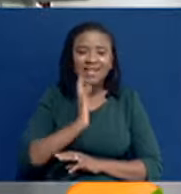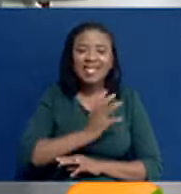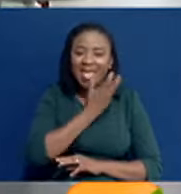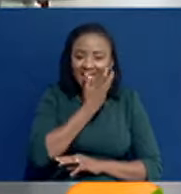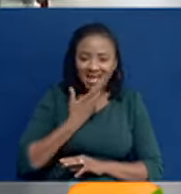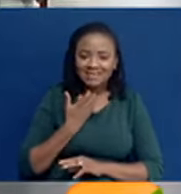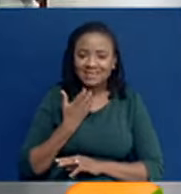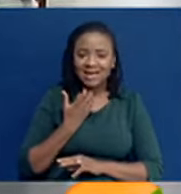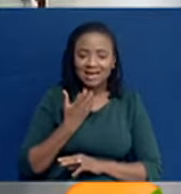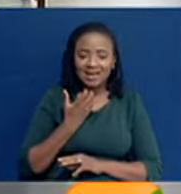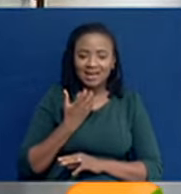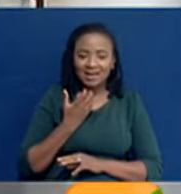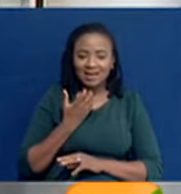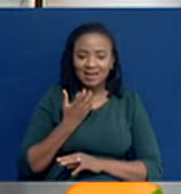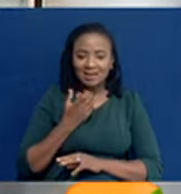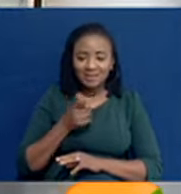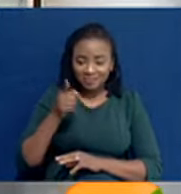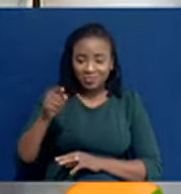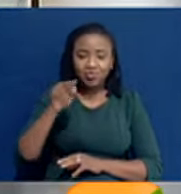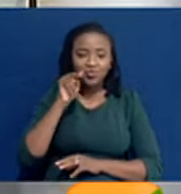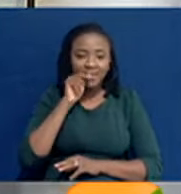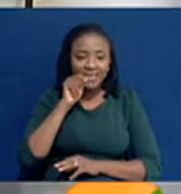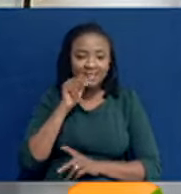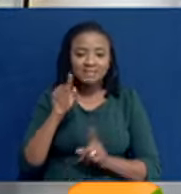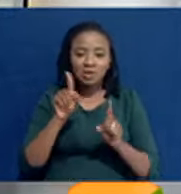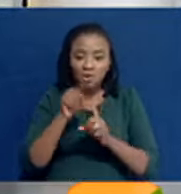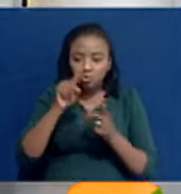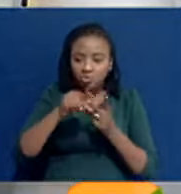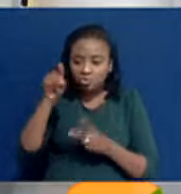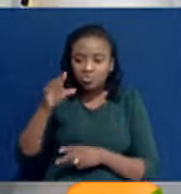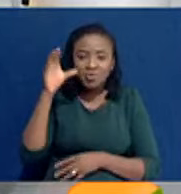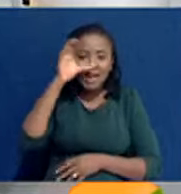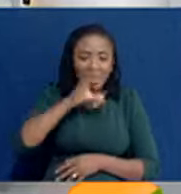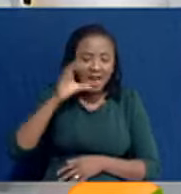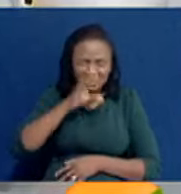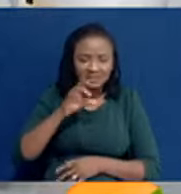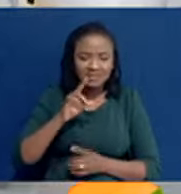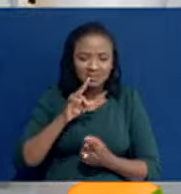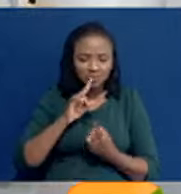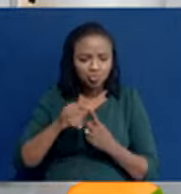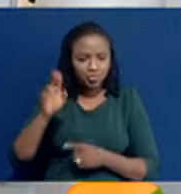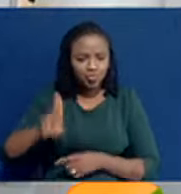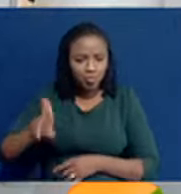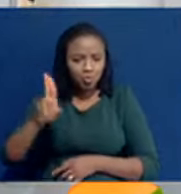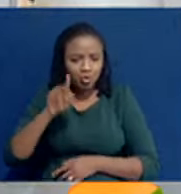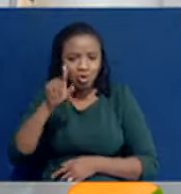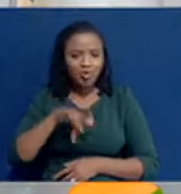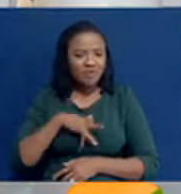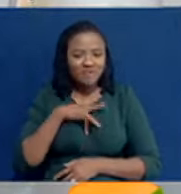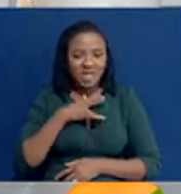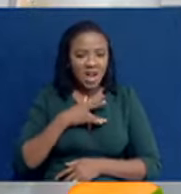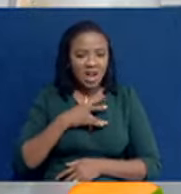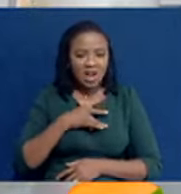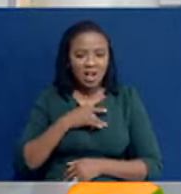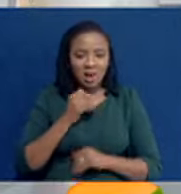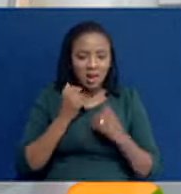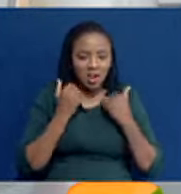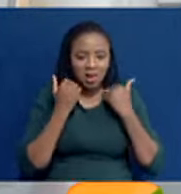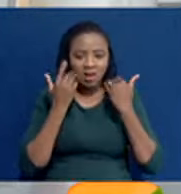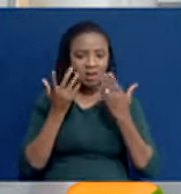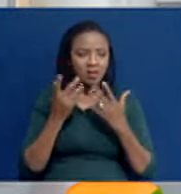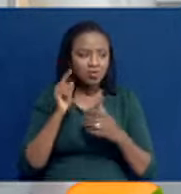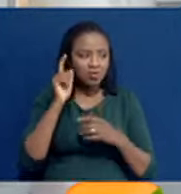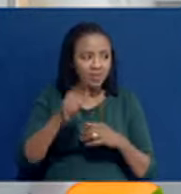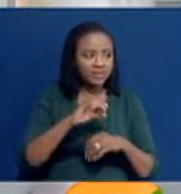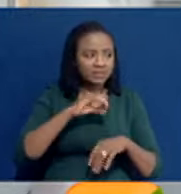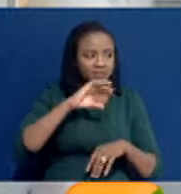and cousin to former President Uhuru Kenyatta. Was that a lot of pressure? Do you think you were in the shadows or you had to